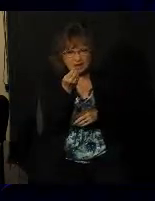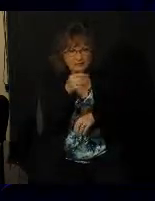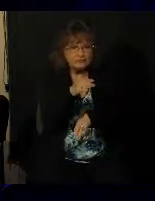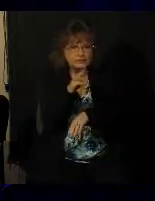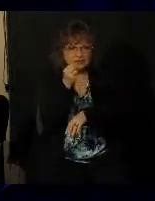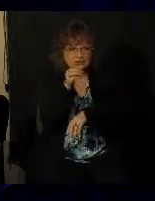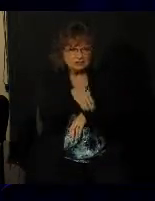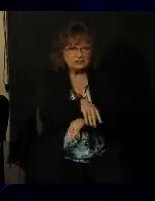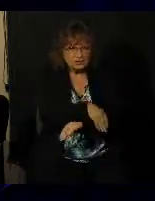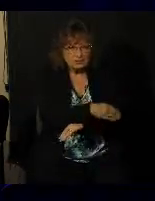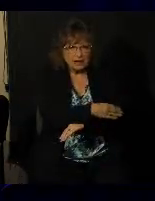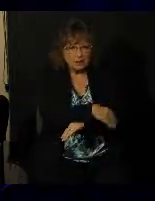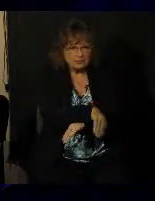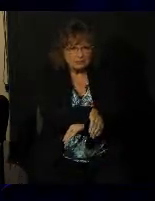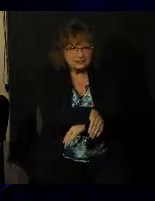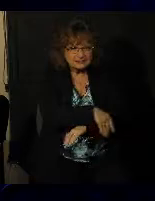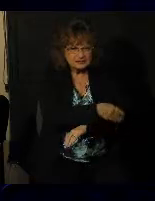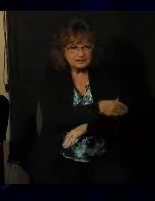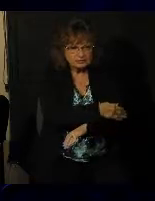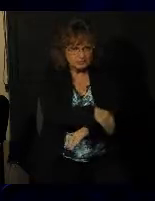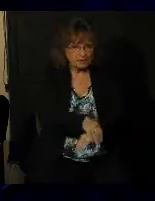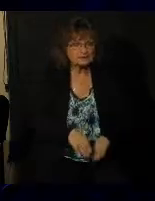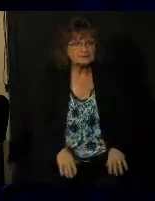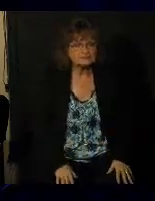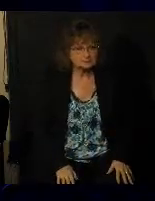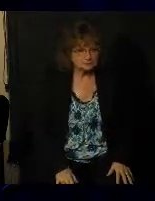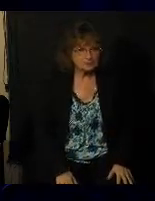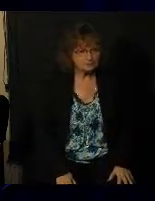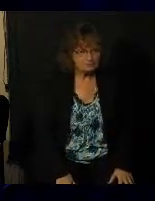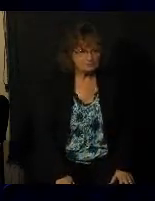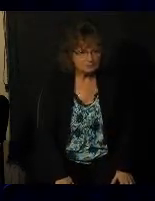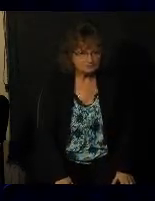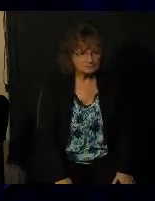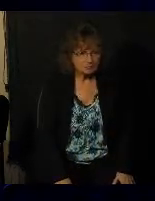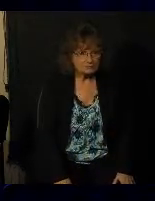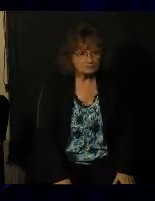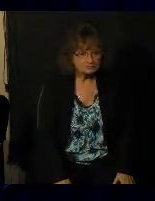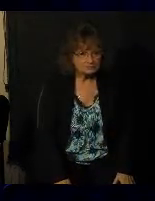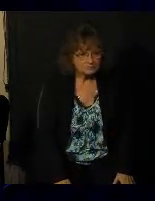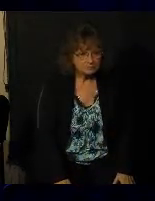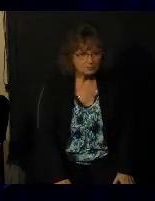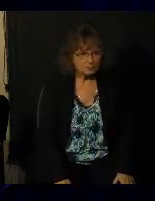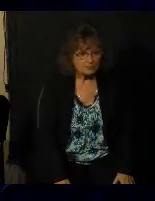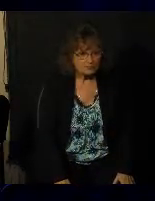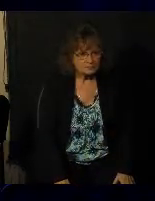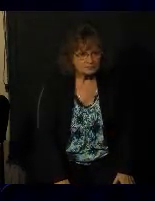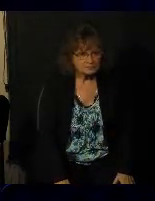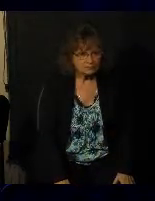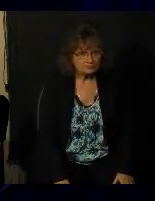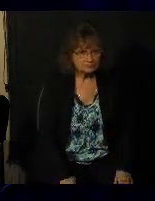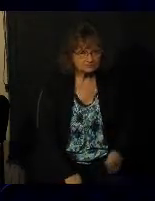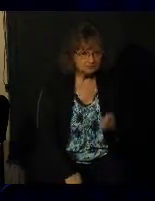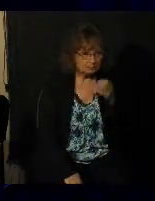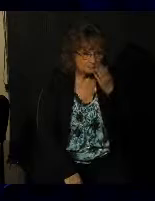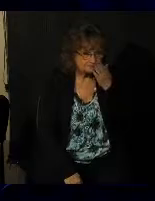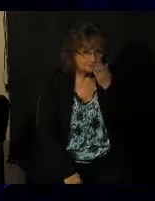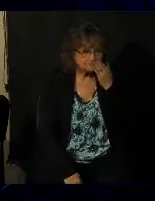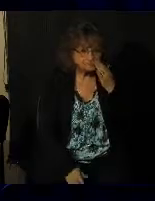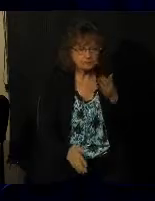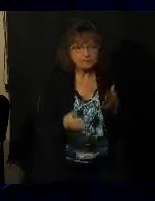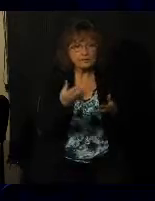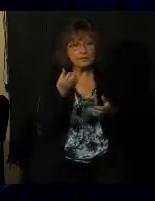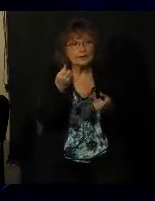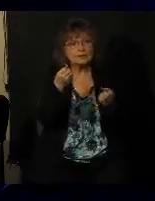I would say in the last 3 years, probably 2 a year, and that's always their answer. I don't know where I was going. They feel like they don't